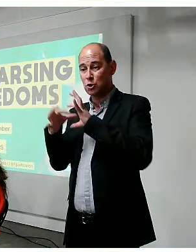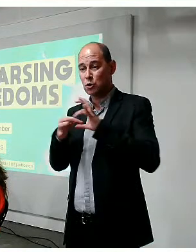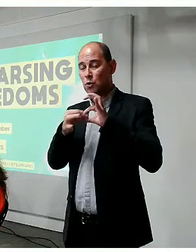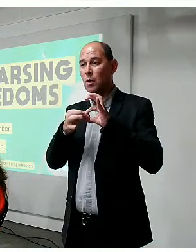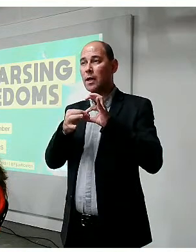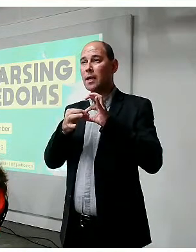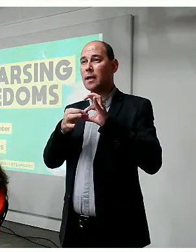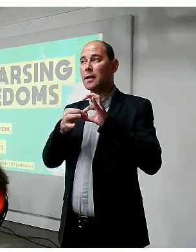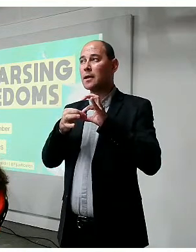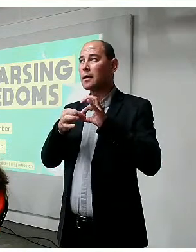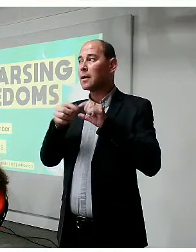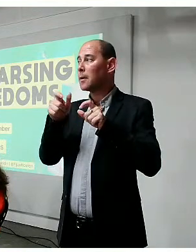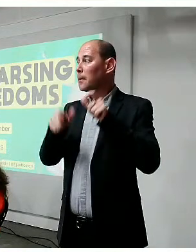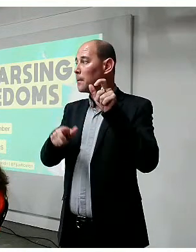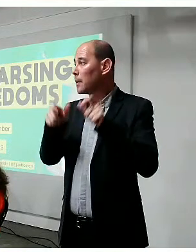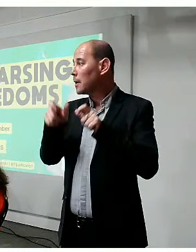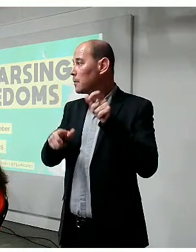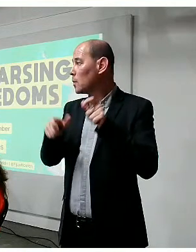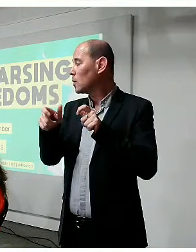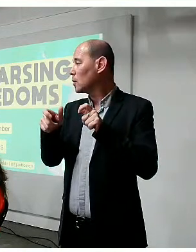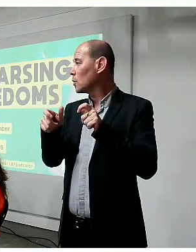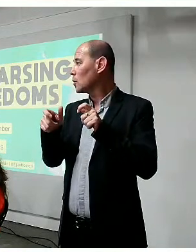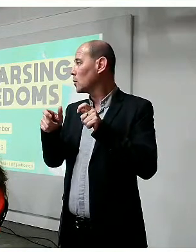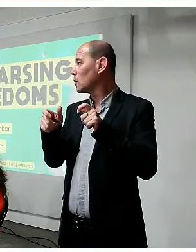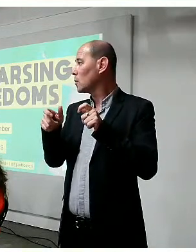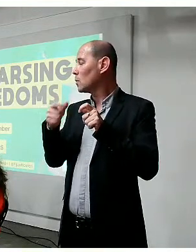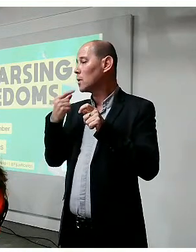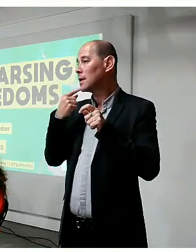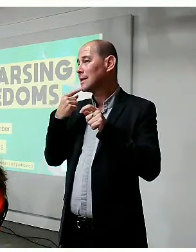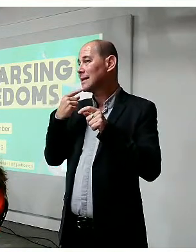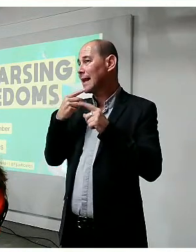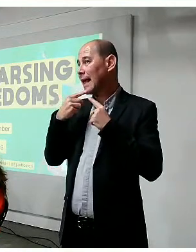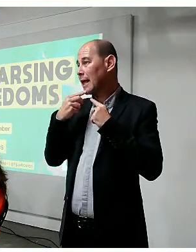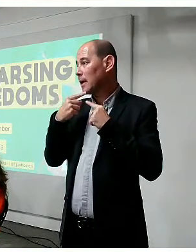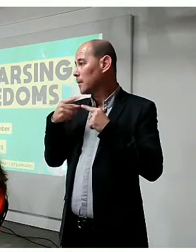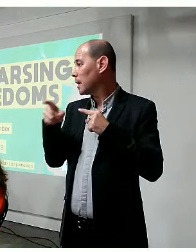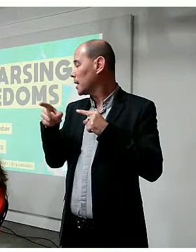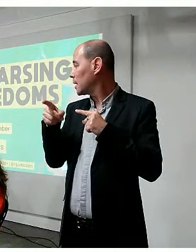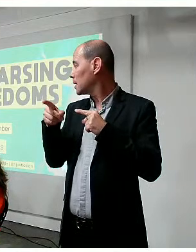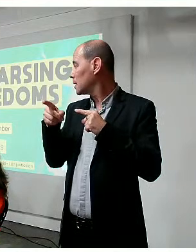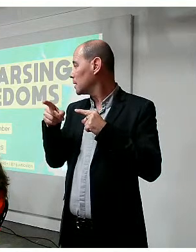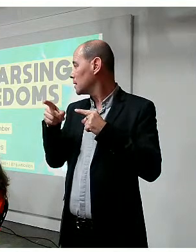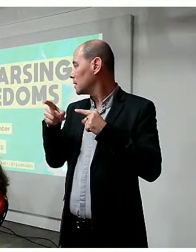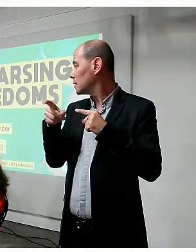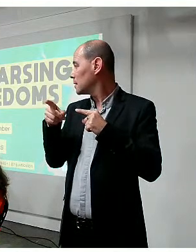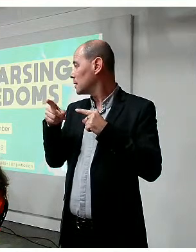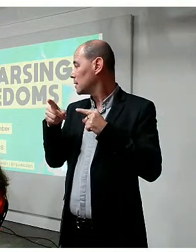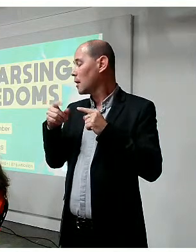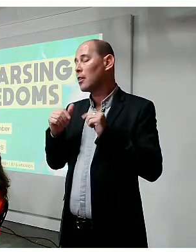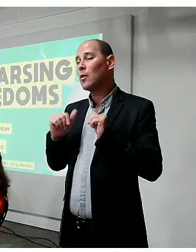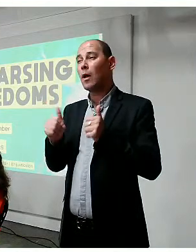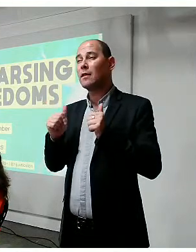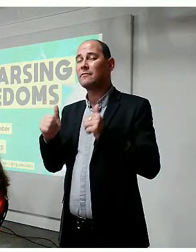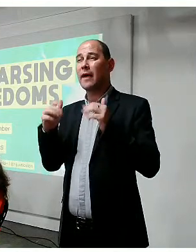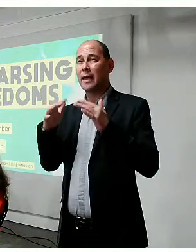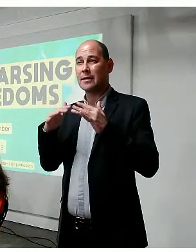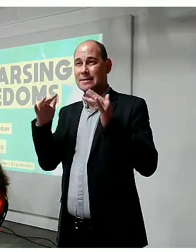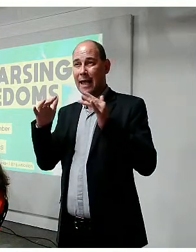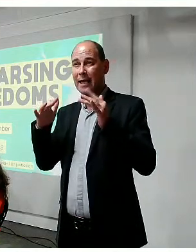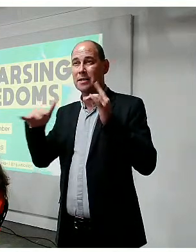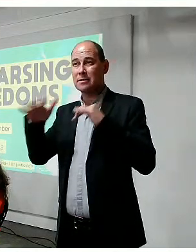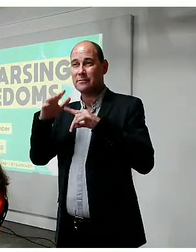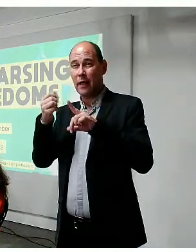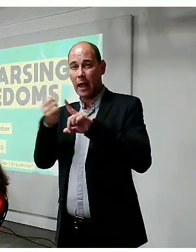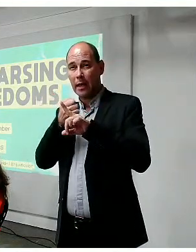naming welfare state violence as an extension of state violence was that I